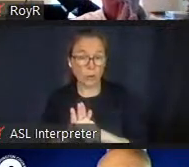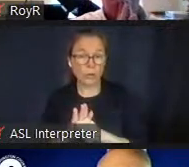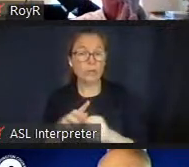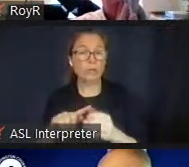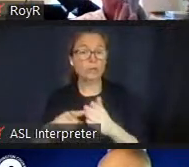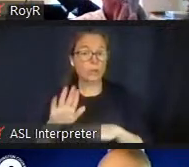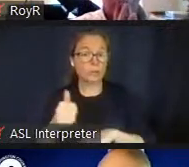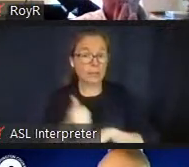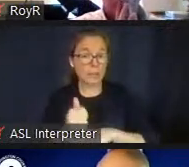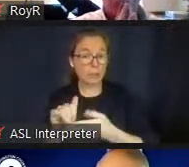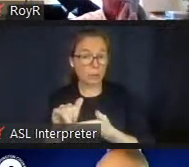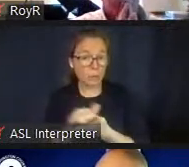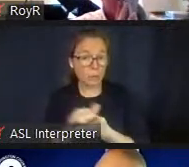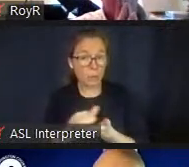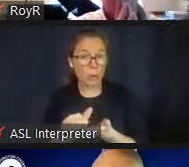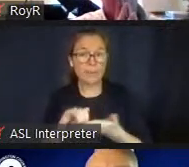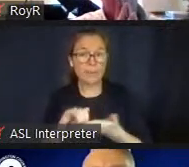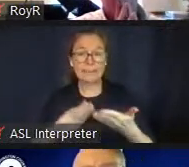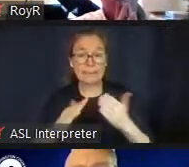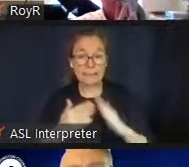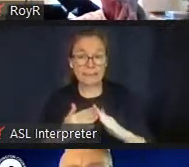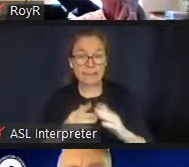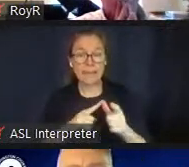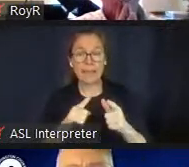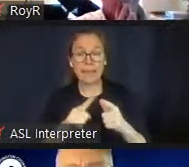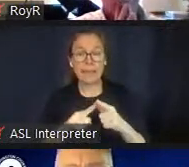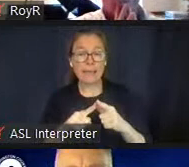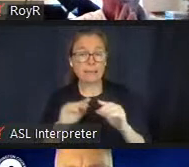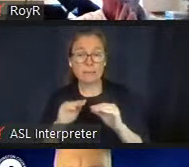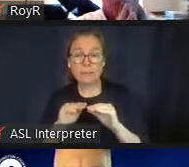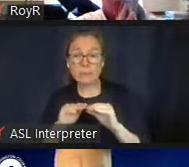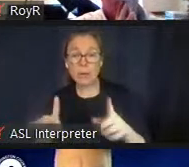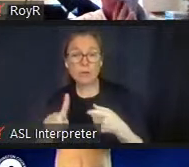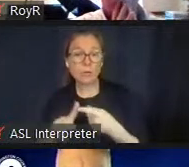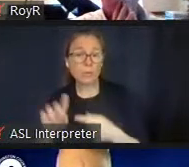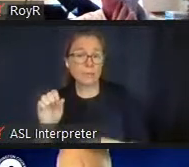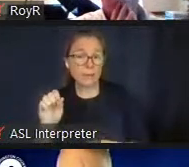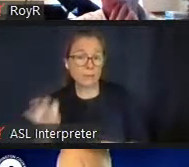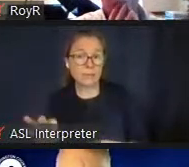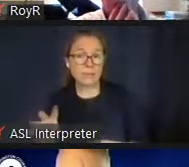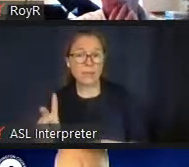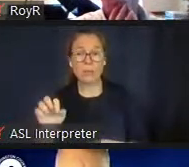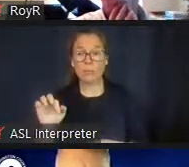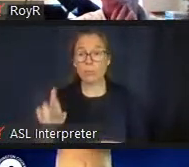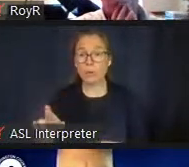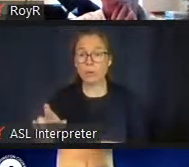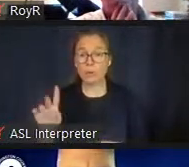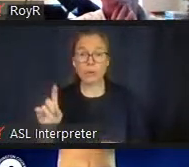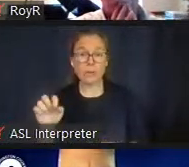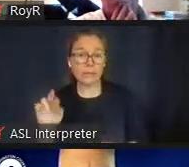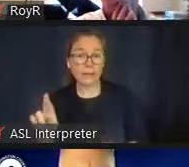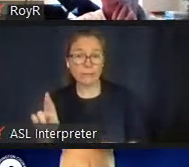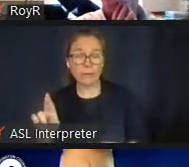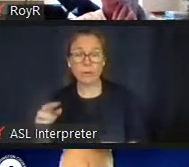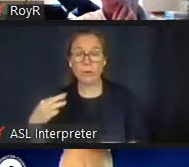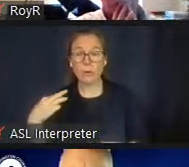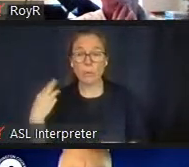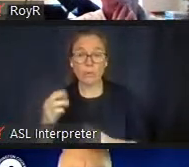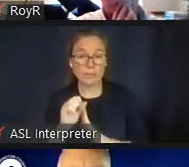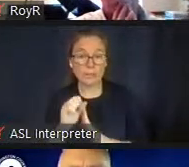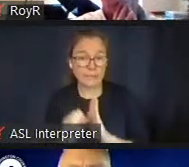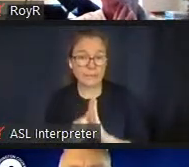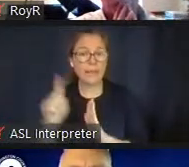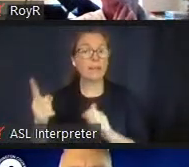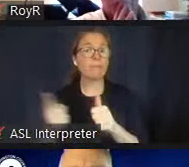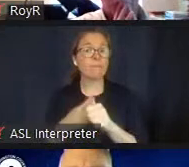City and has spread to cities like San Francisco and Boulder and Denver, as well as Washington State was the first